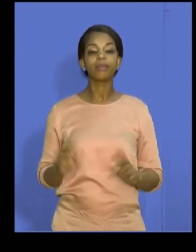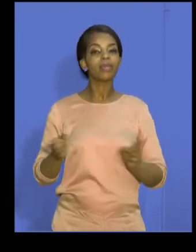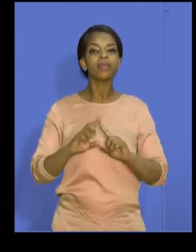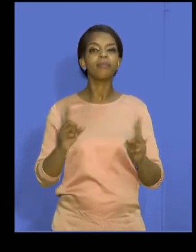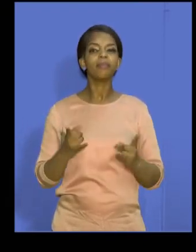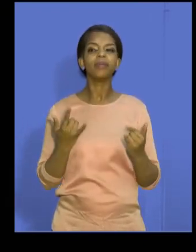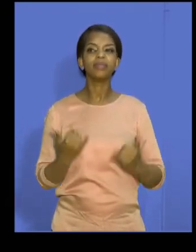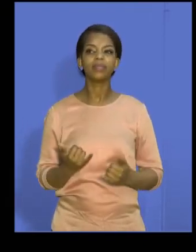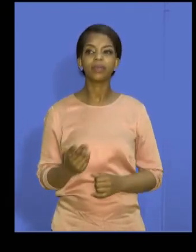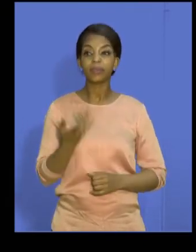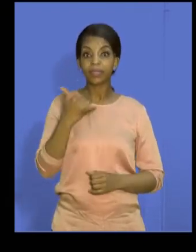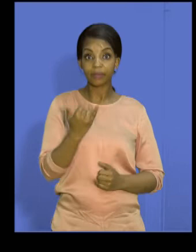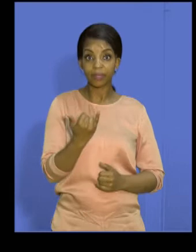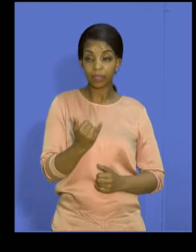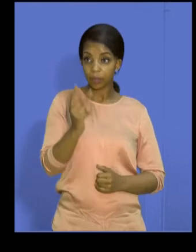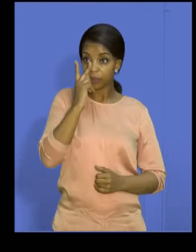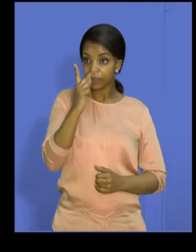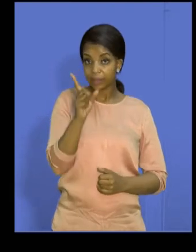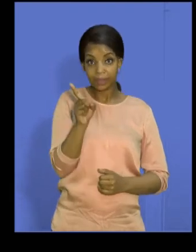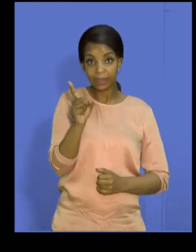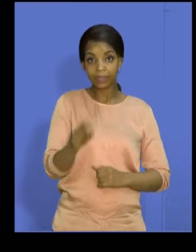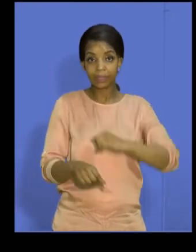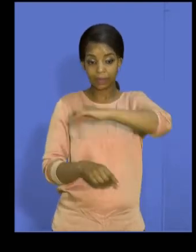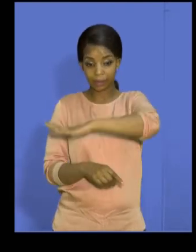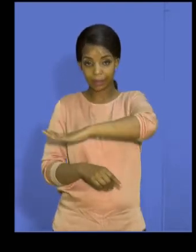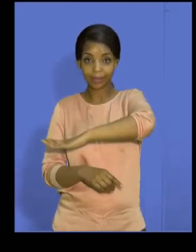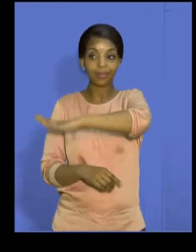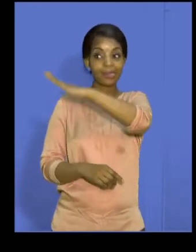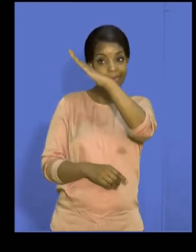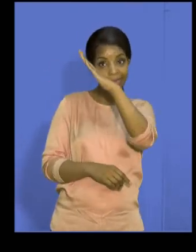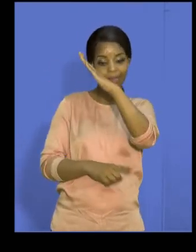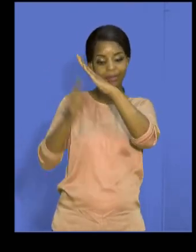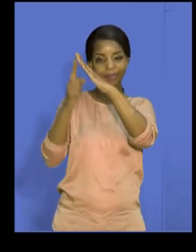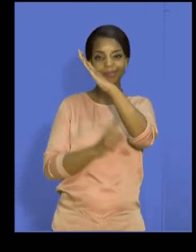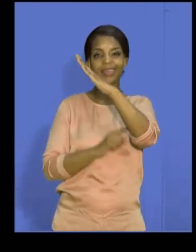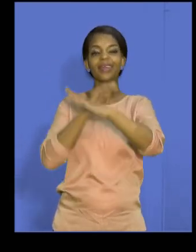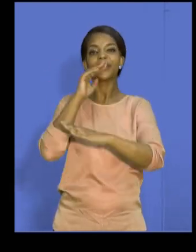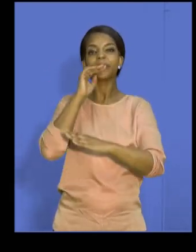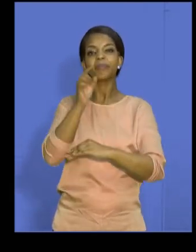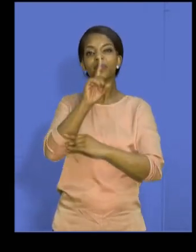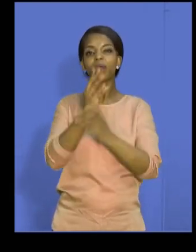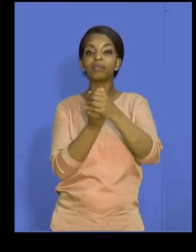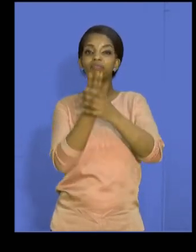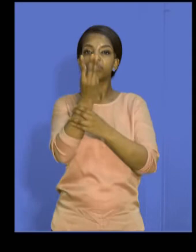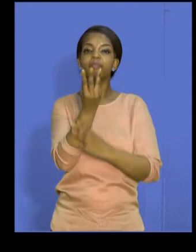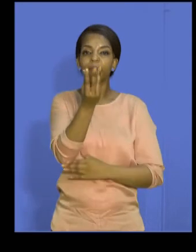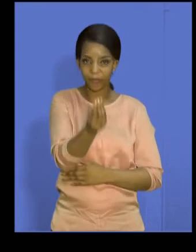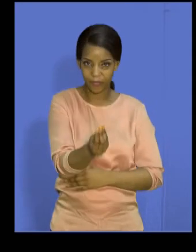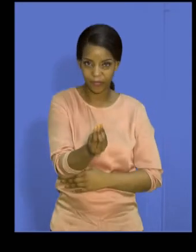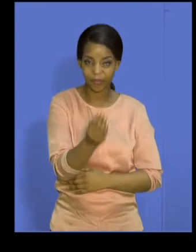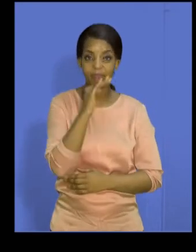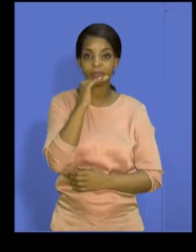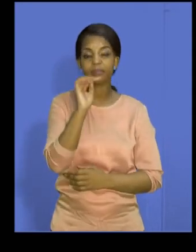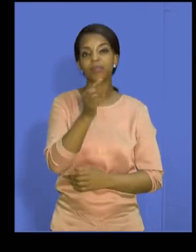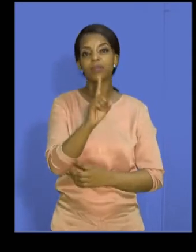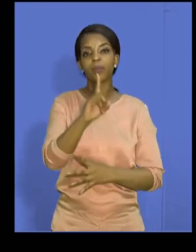one here, you can see that there is a gradual increase which was plus 100 each and every